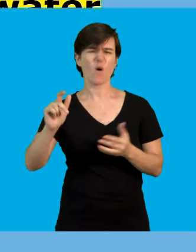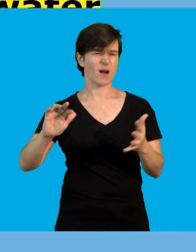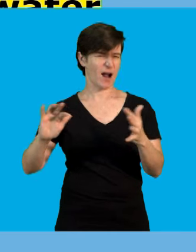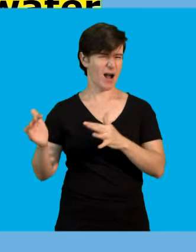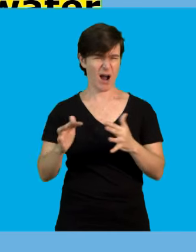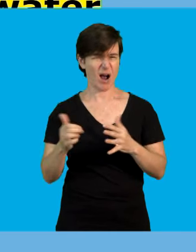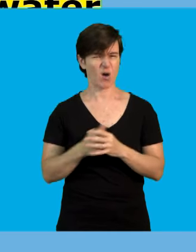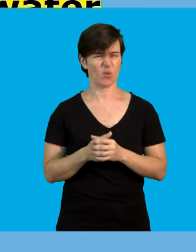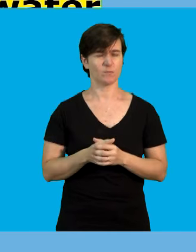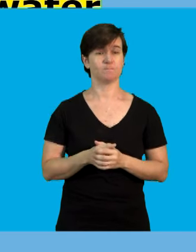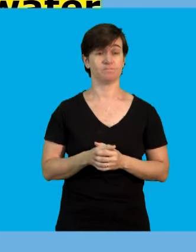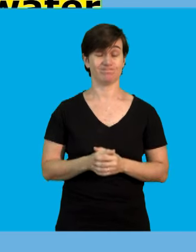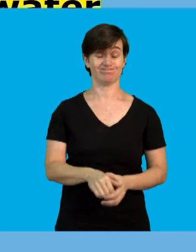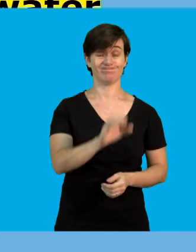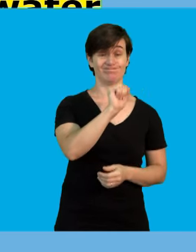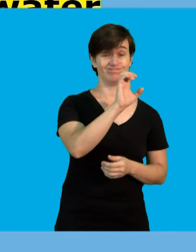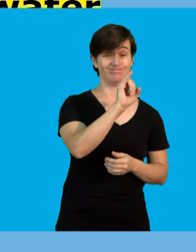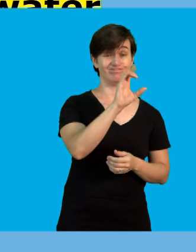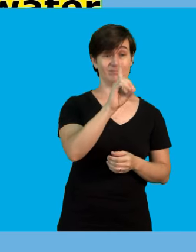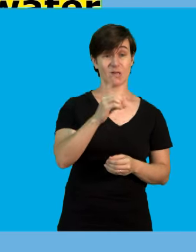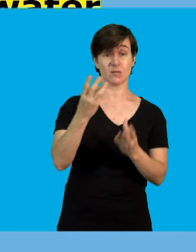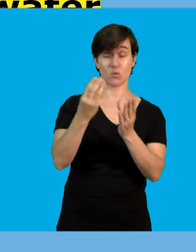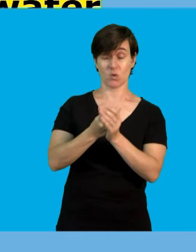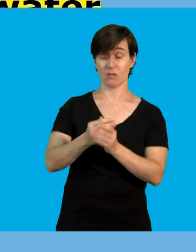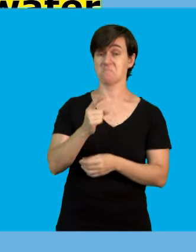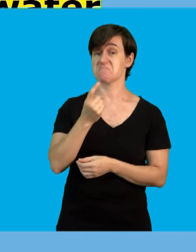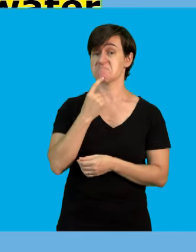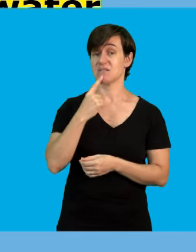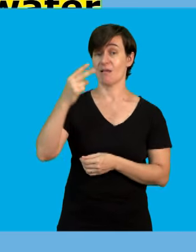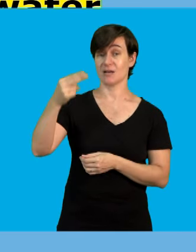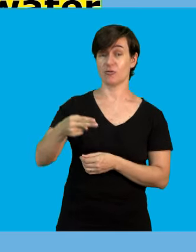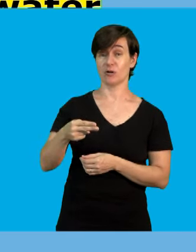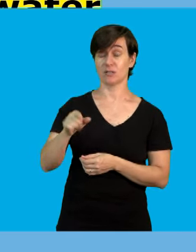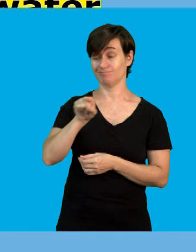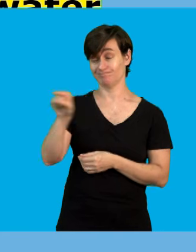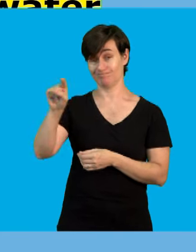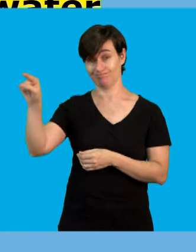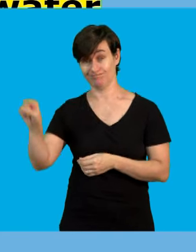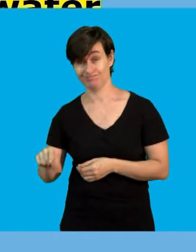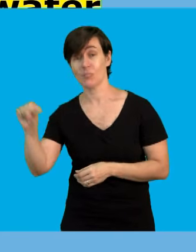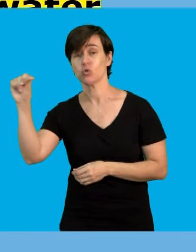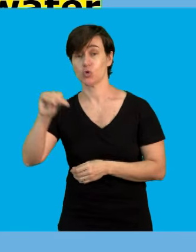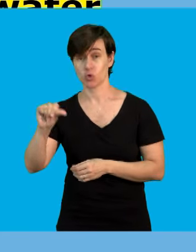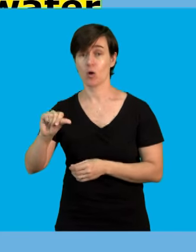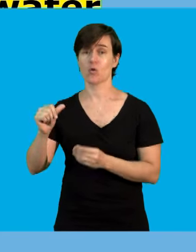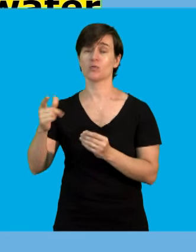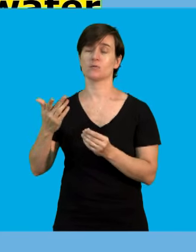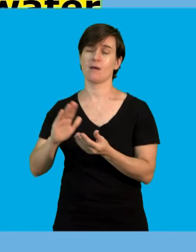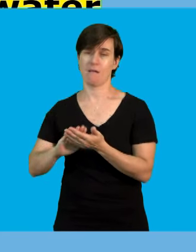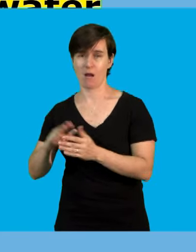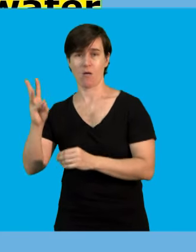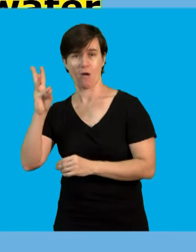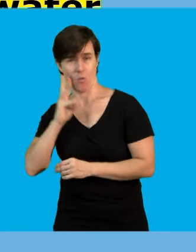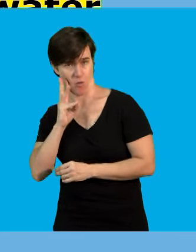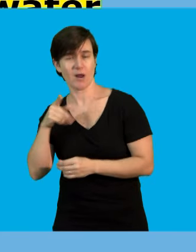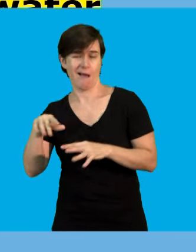is whenever we are reacting an acid with a metal hydroxide, the products will always be salt and water. So